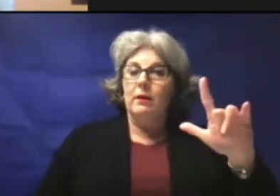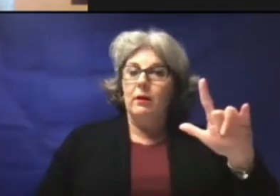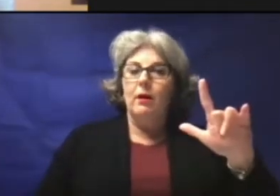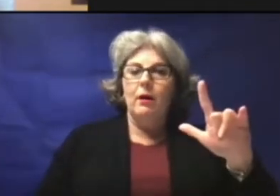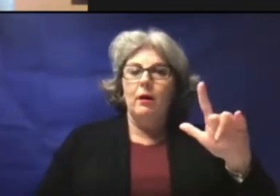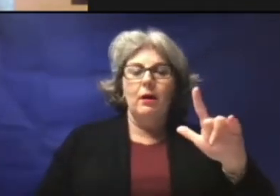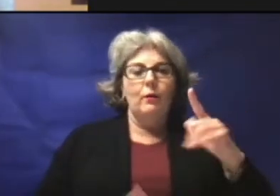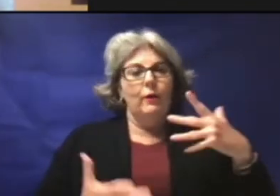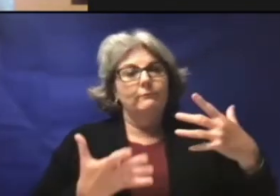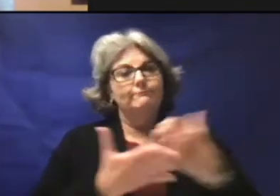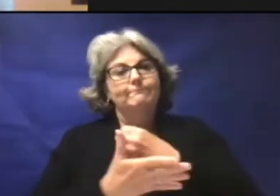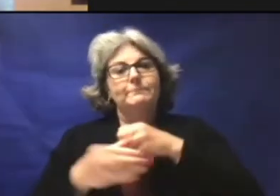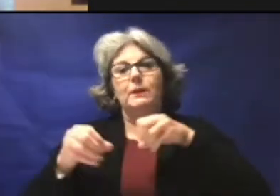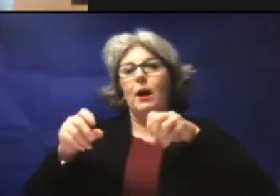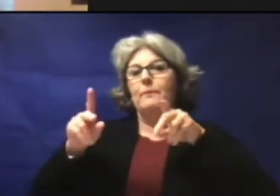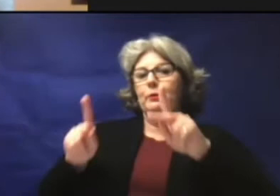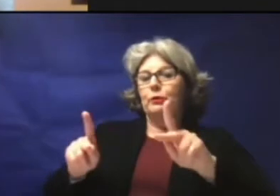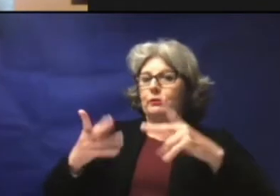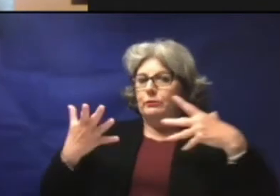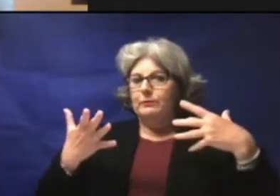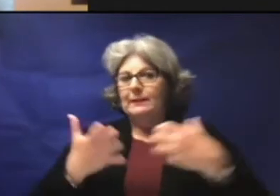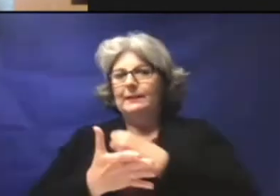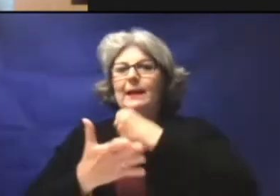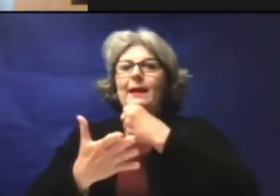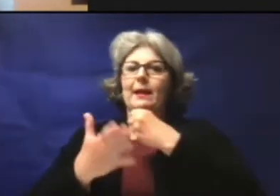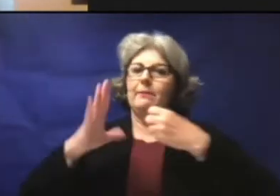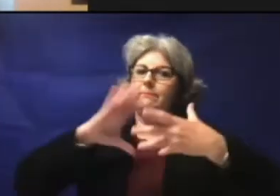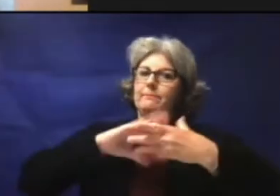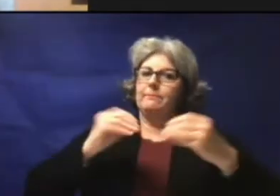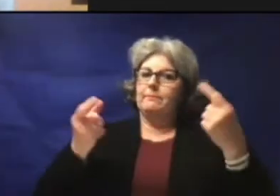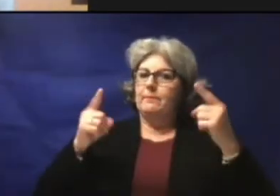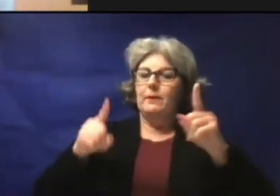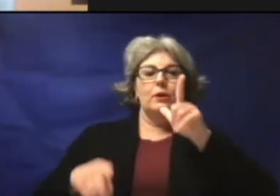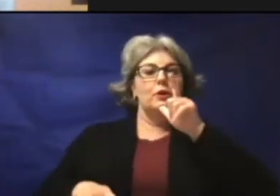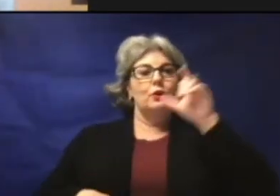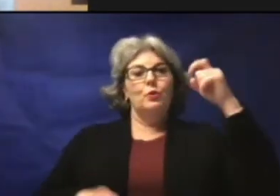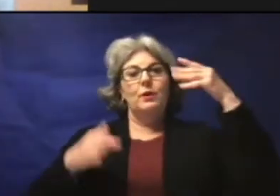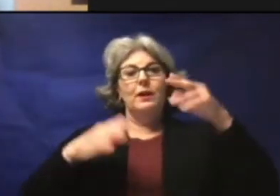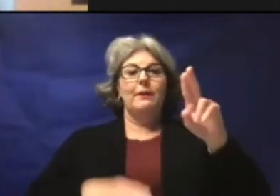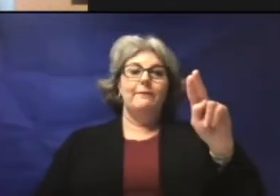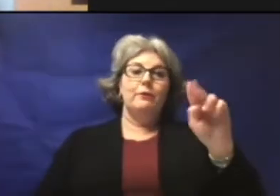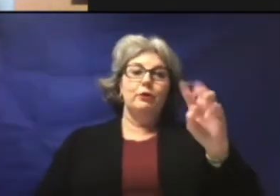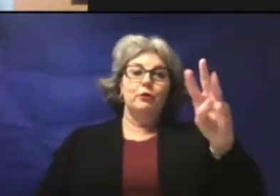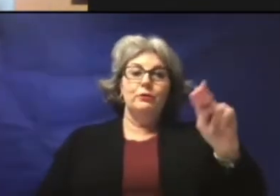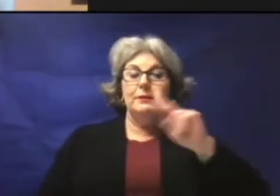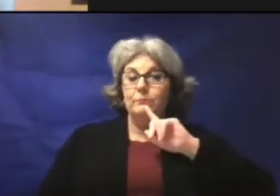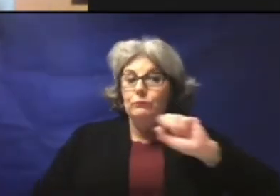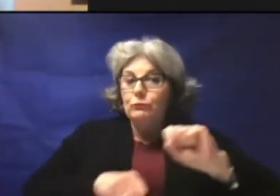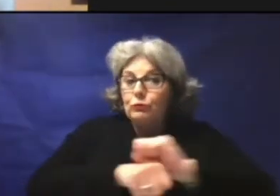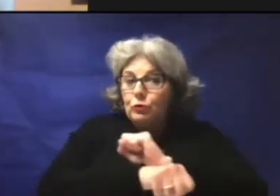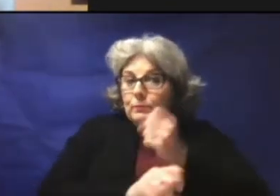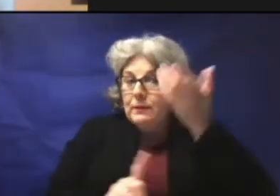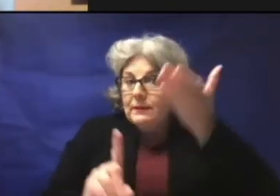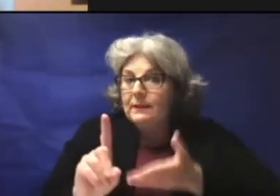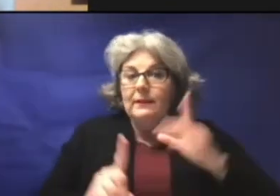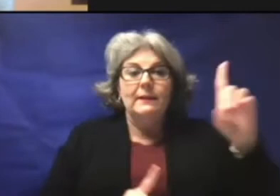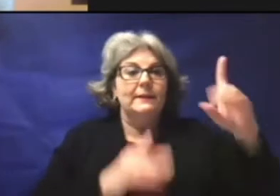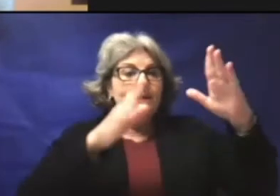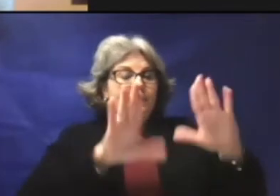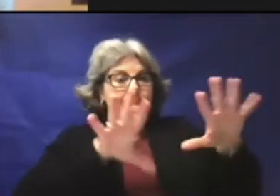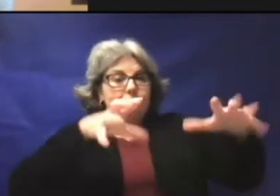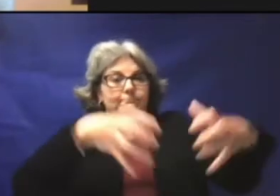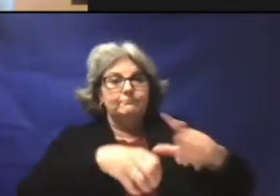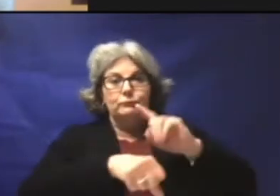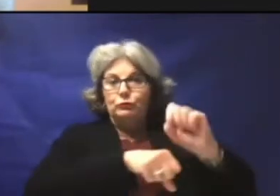an opportunity to reclaim this narrative of who Governor Newsom really is, who the Democratic Party